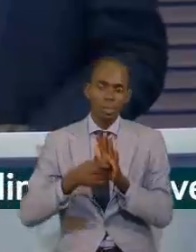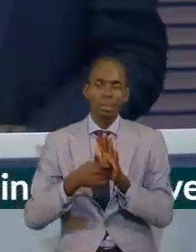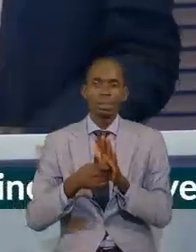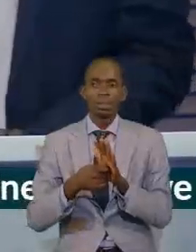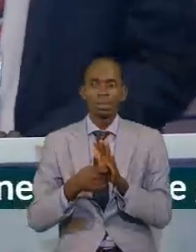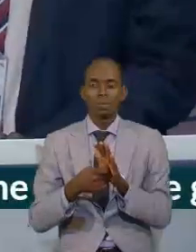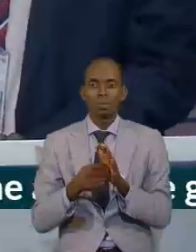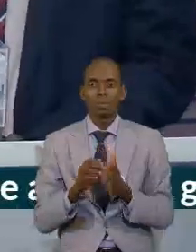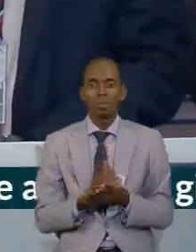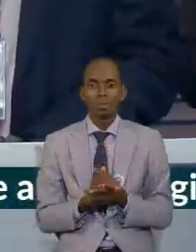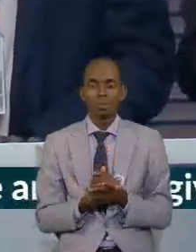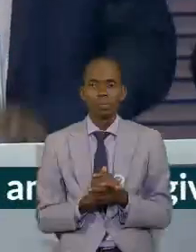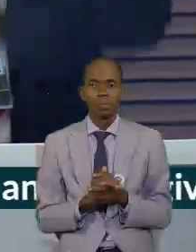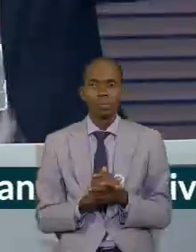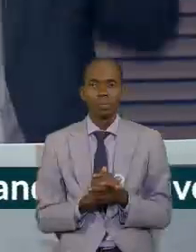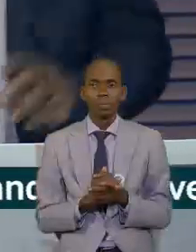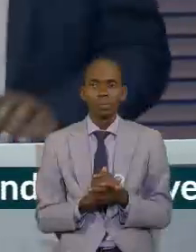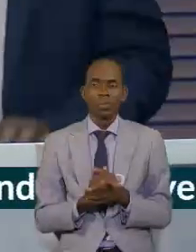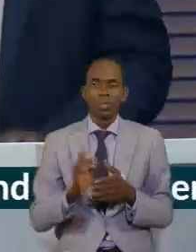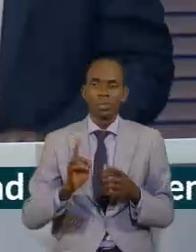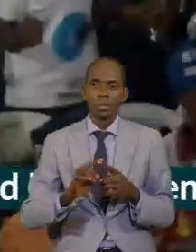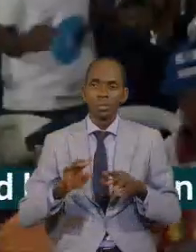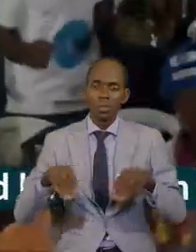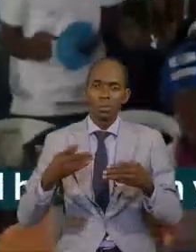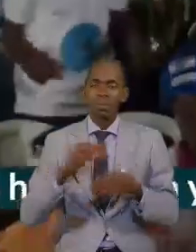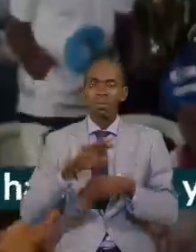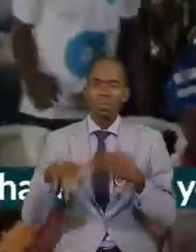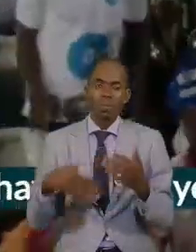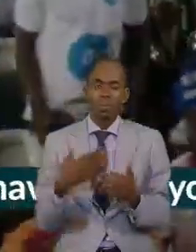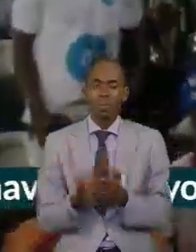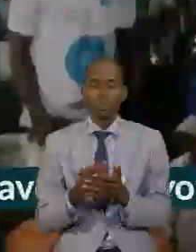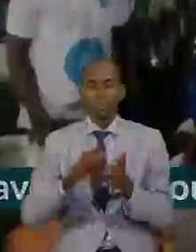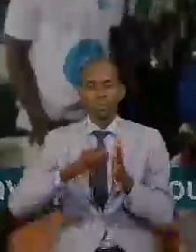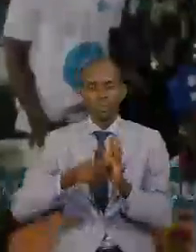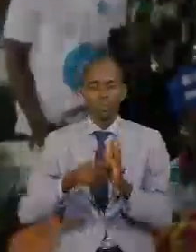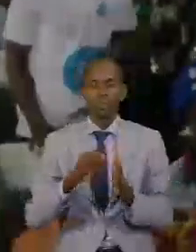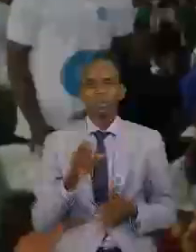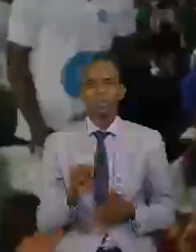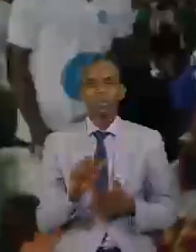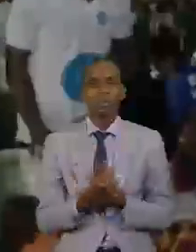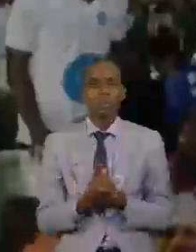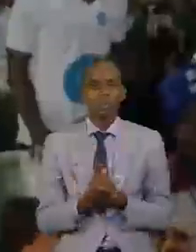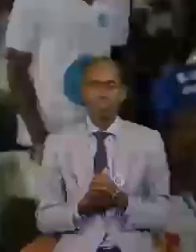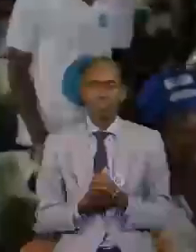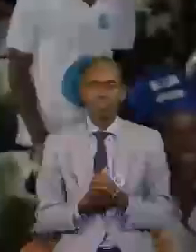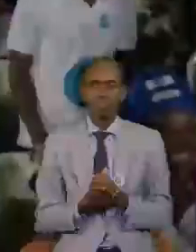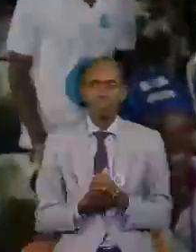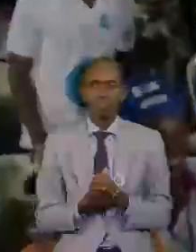clé passe-partout. Give you the overall key. Aujourd'hui, vous ne manquerez today. La